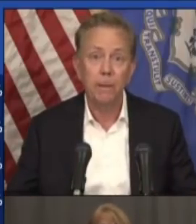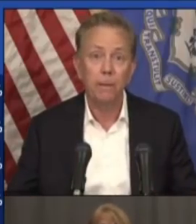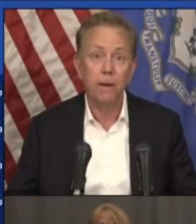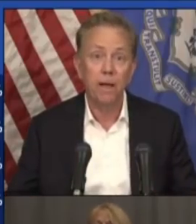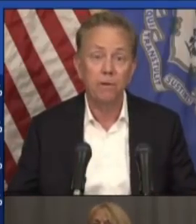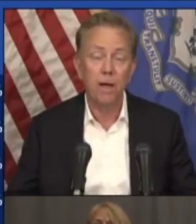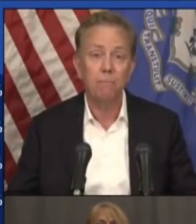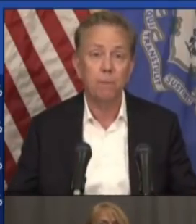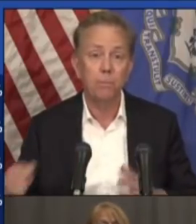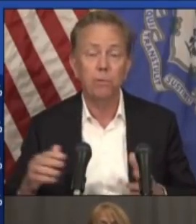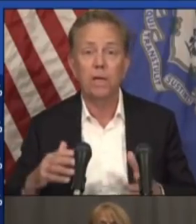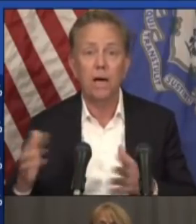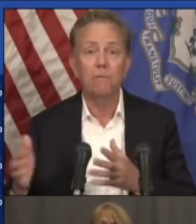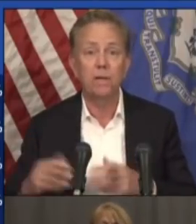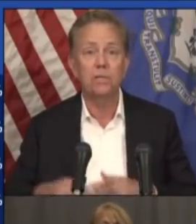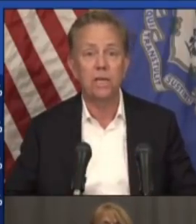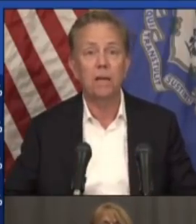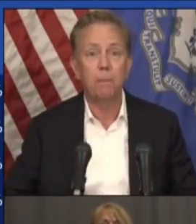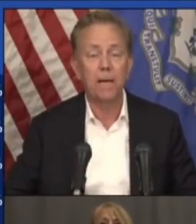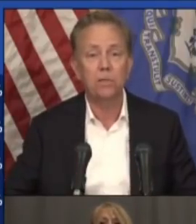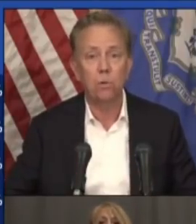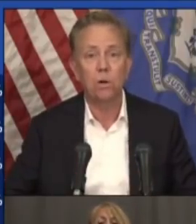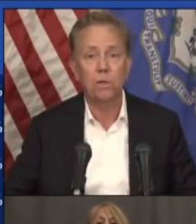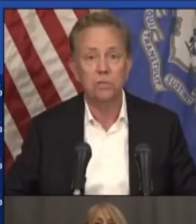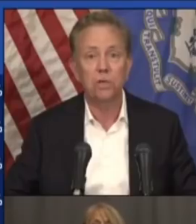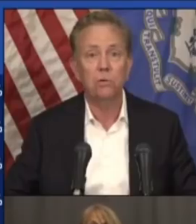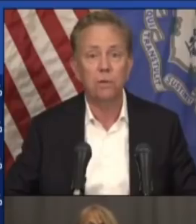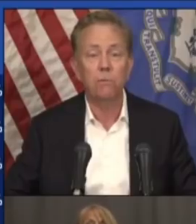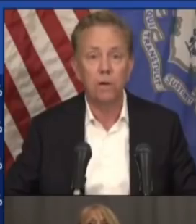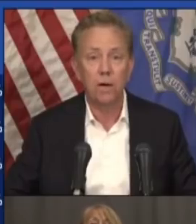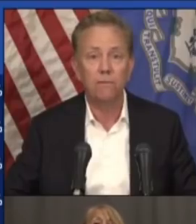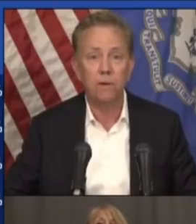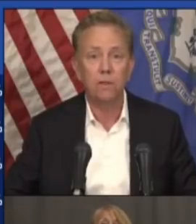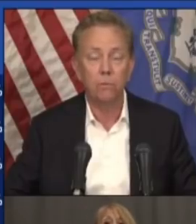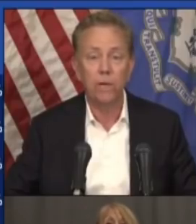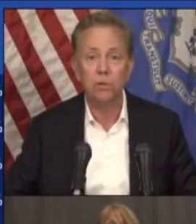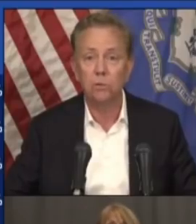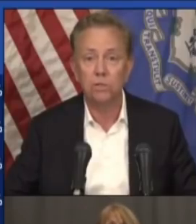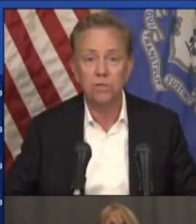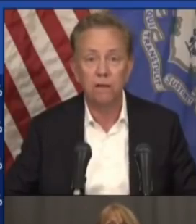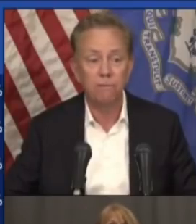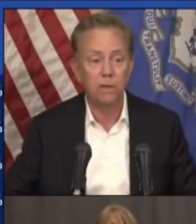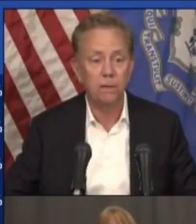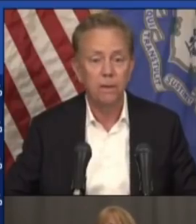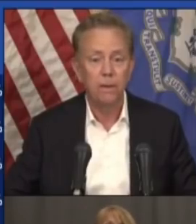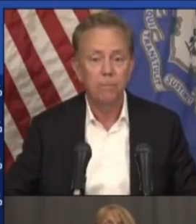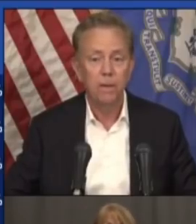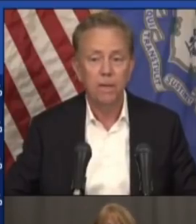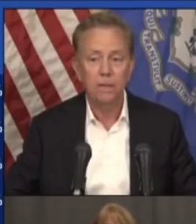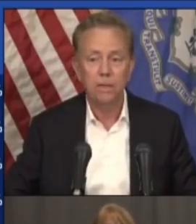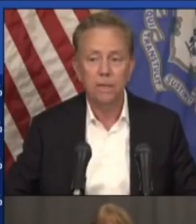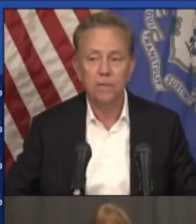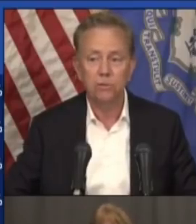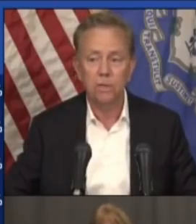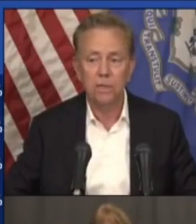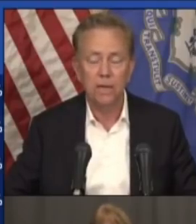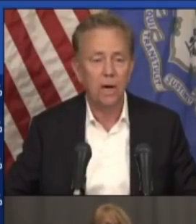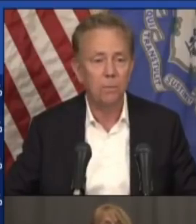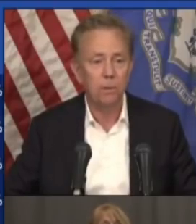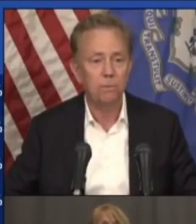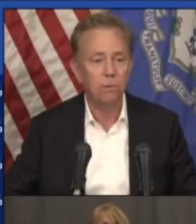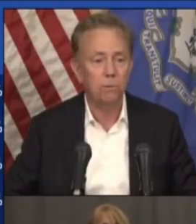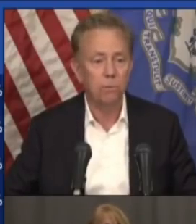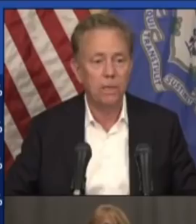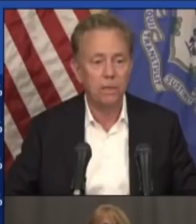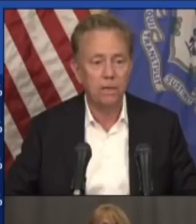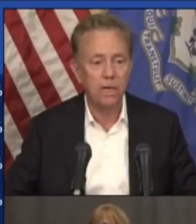not going to be able to have people with the confidence to get back to work until they were confident that we could do it safely. And Indra and